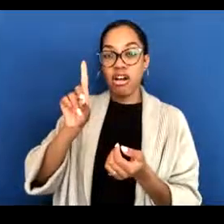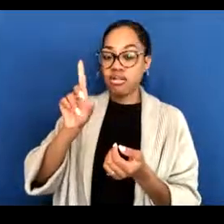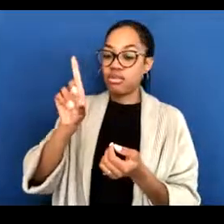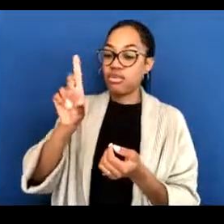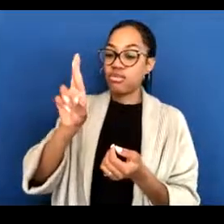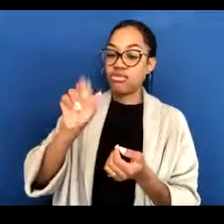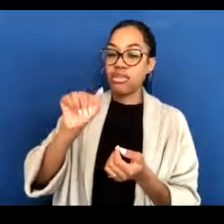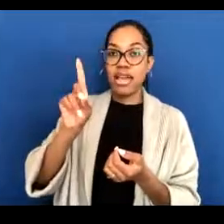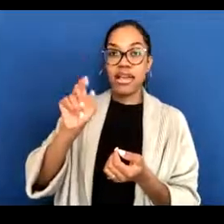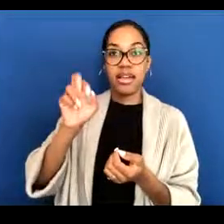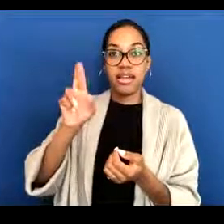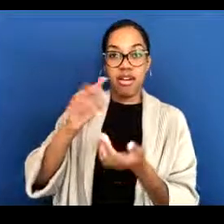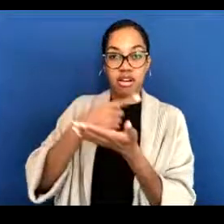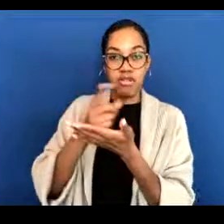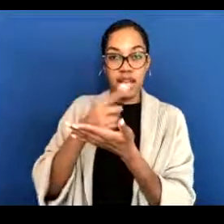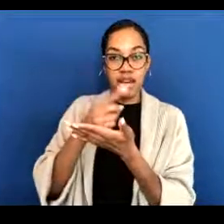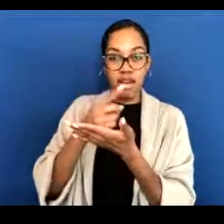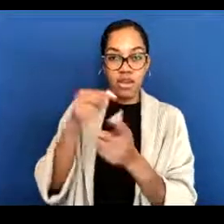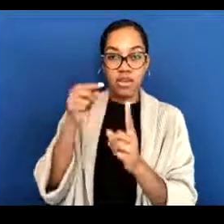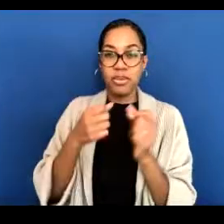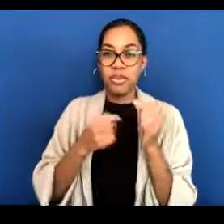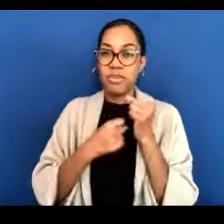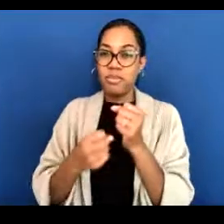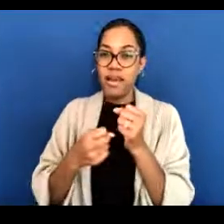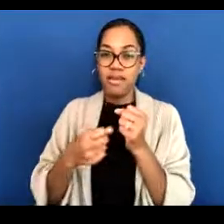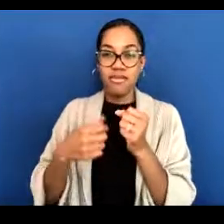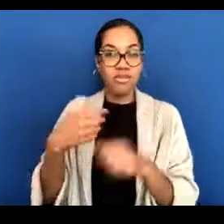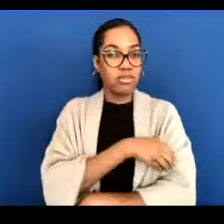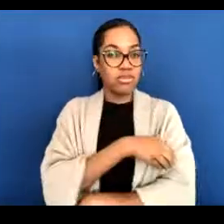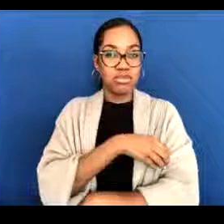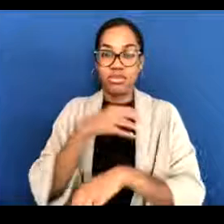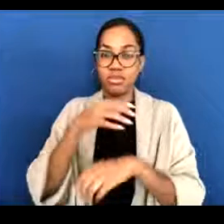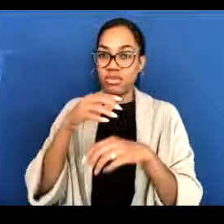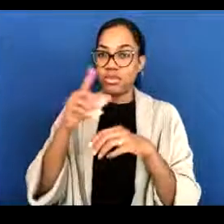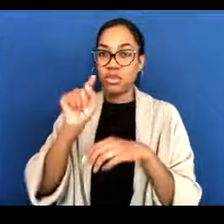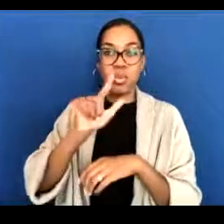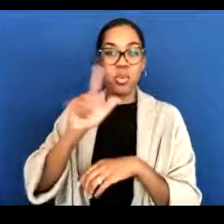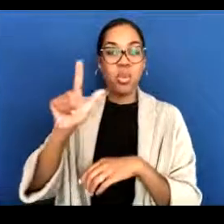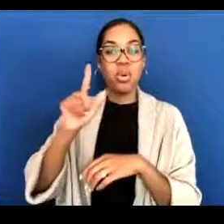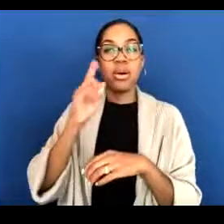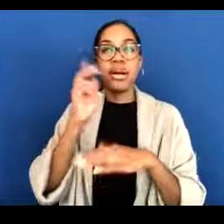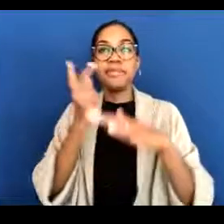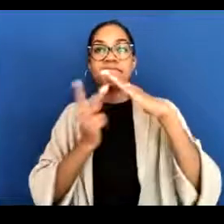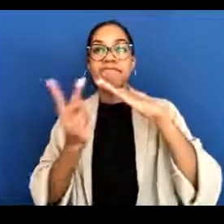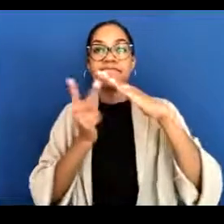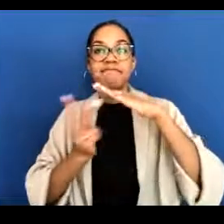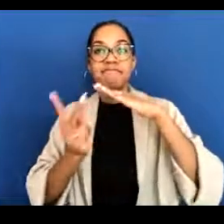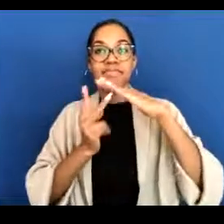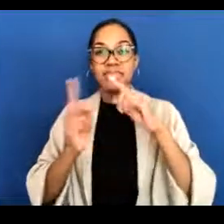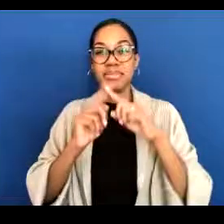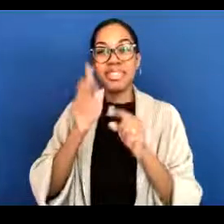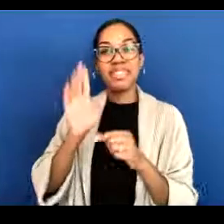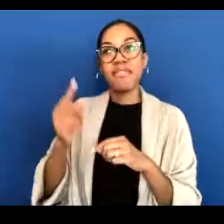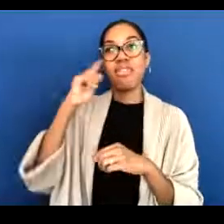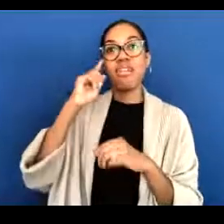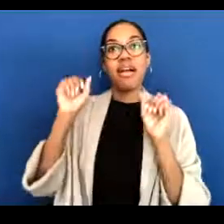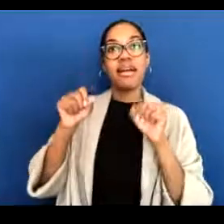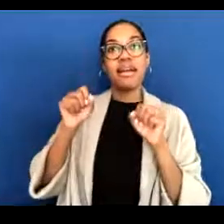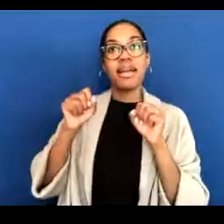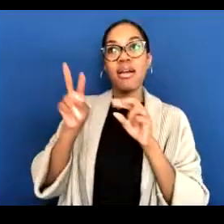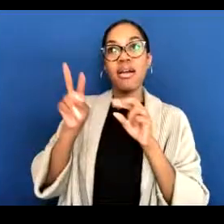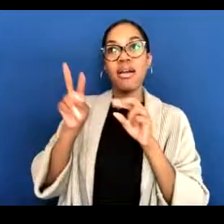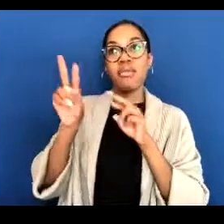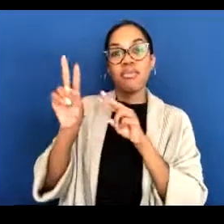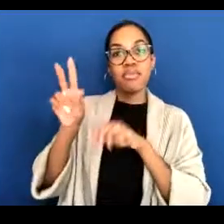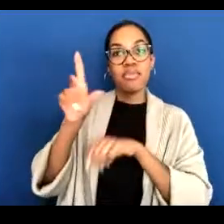use for severe weather forecasting. It was never designed with watching birds in mind, but it's one of the great tricks that we found out that radar is capable